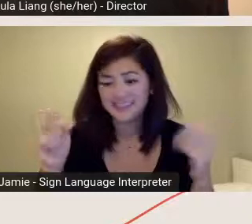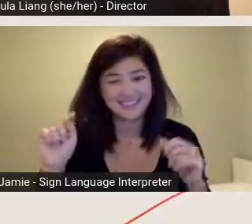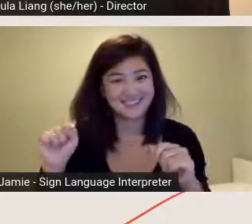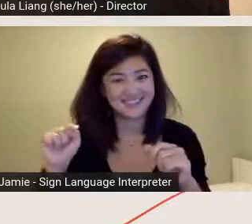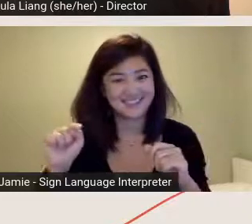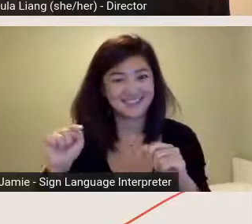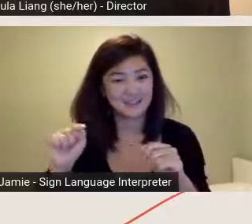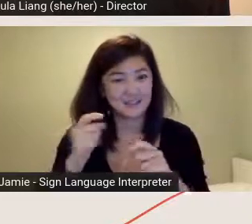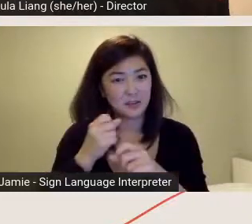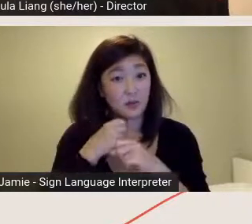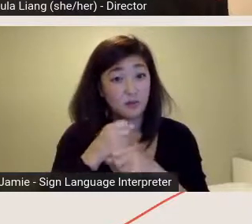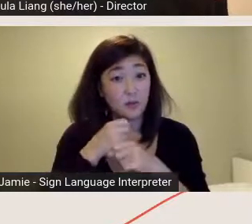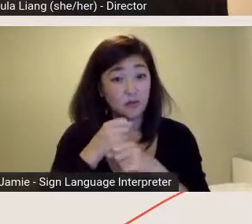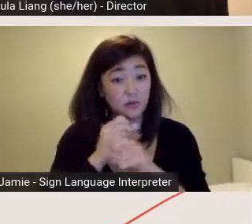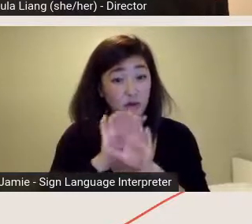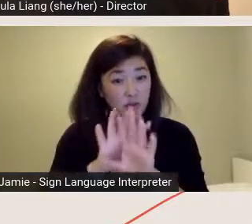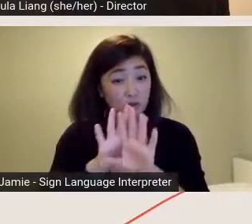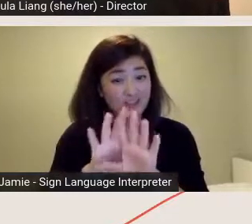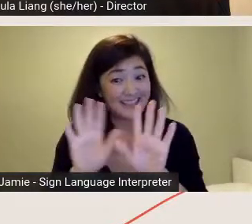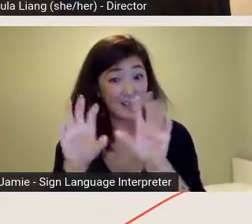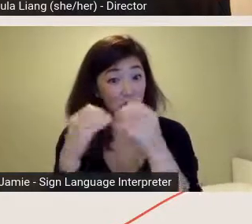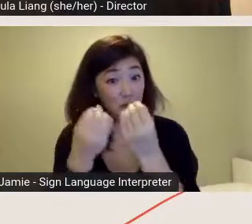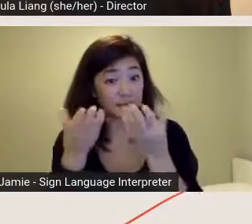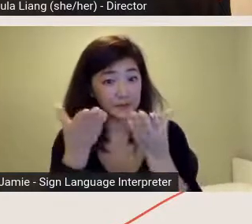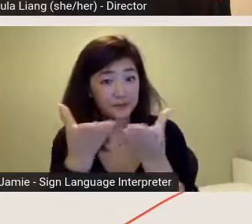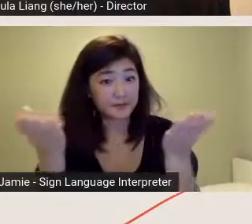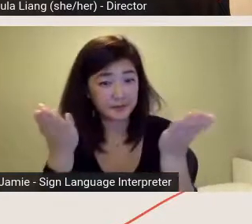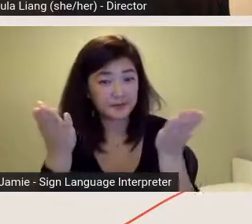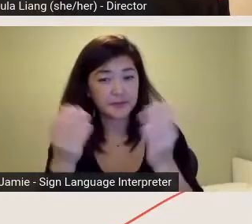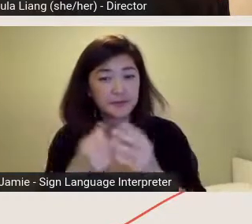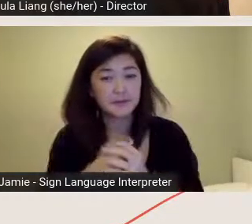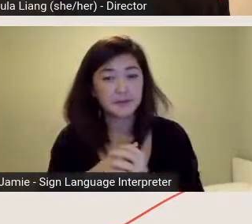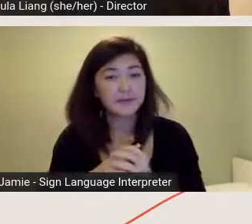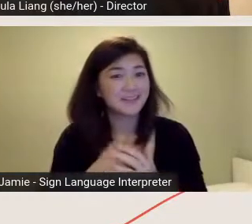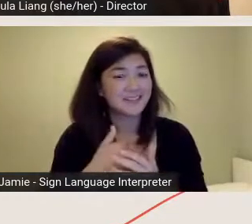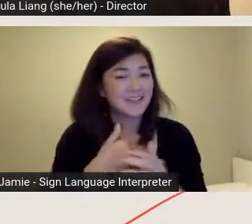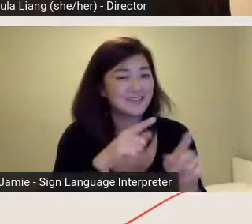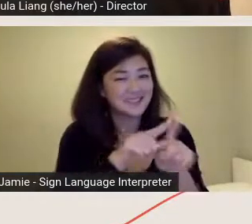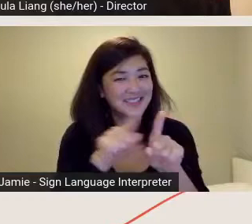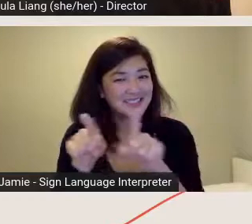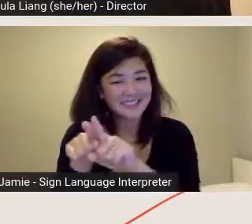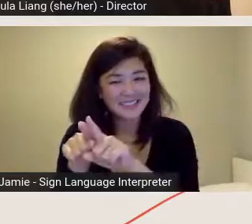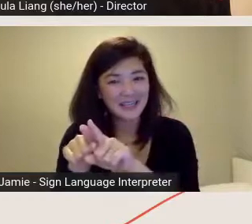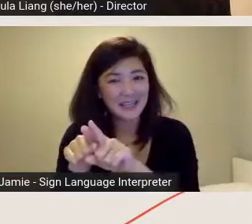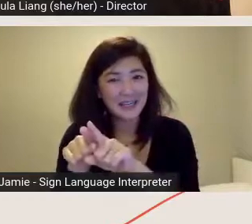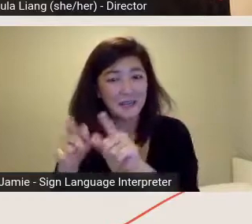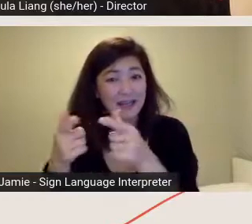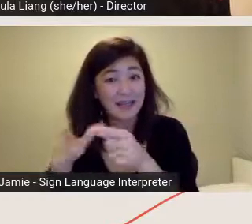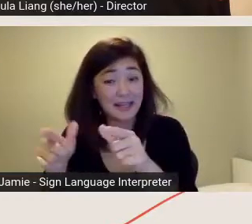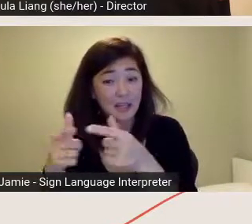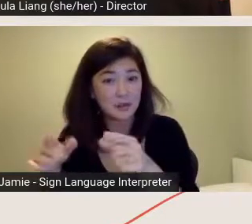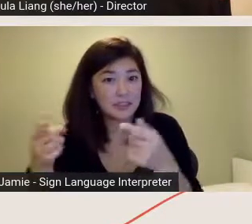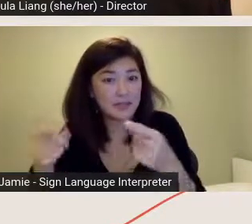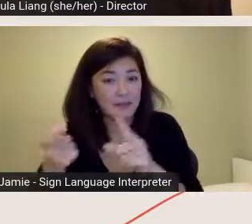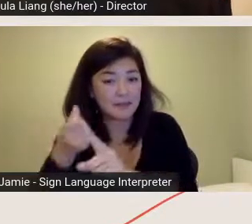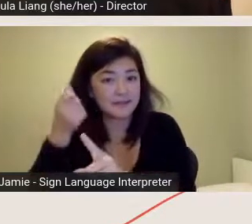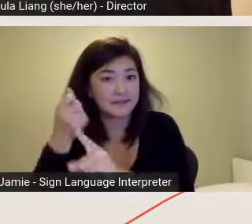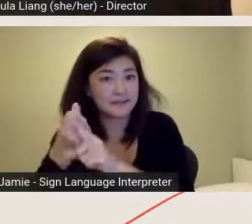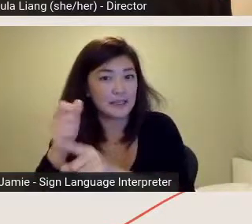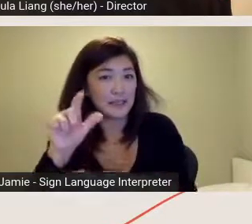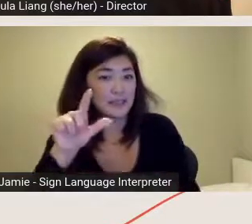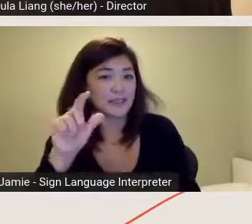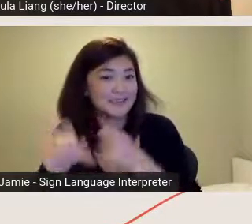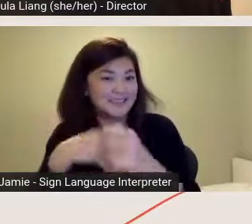or the organizers there had the same kind of syntax that protests in 2020 have, mm-hmm.